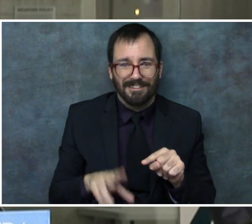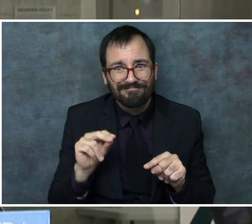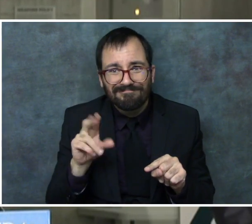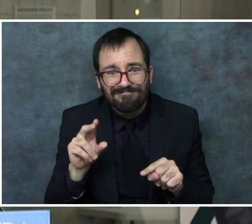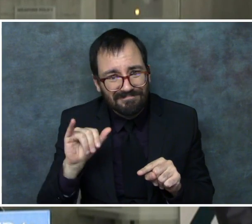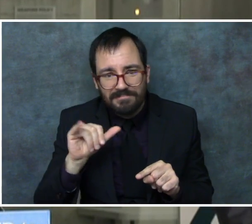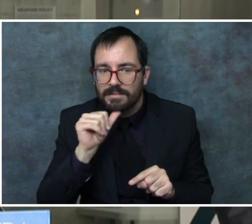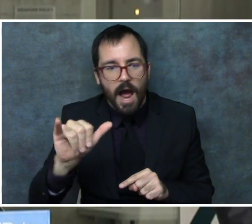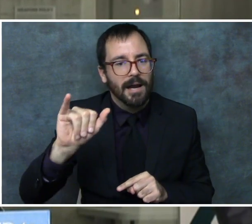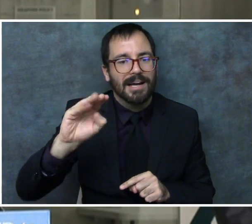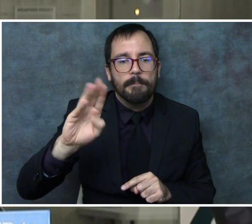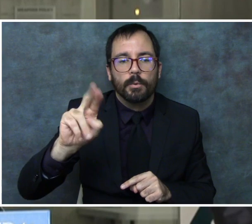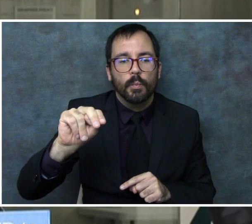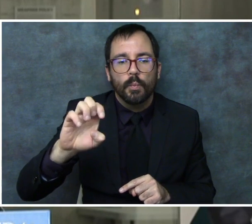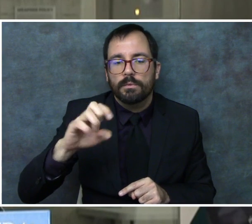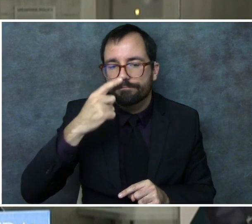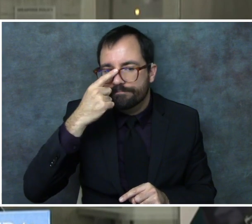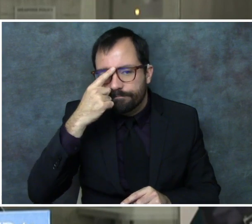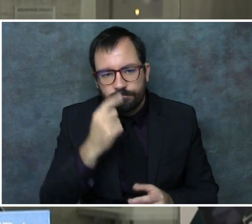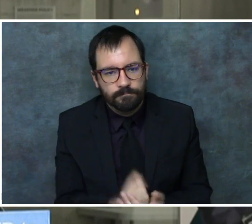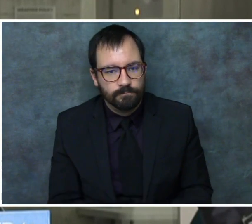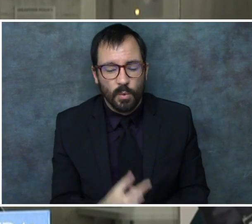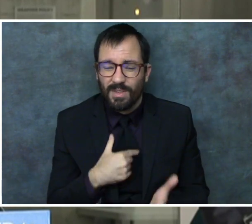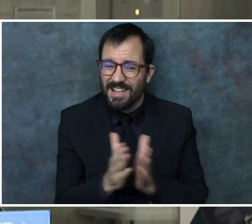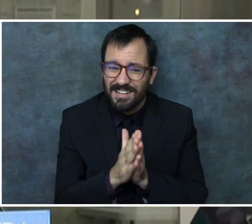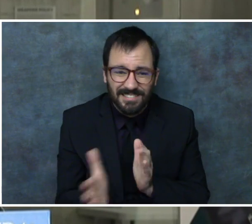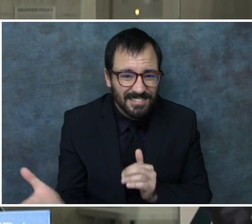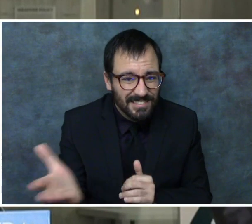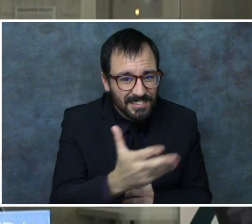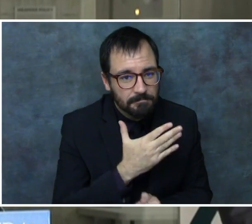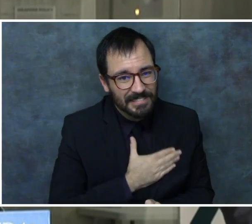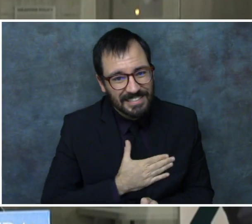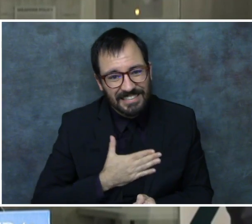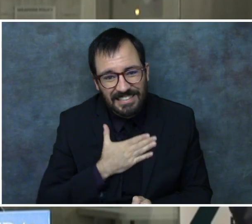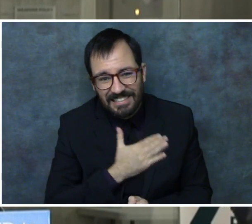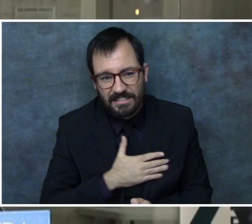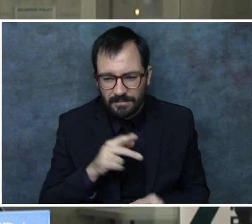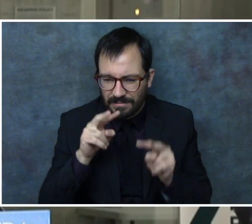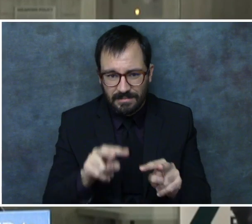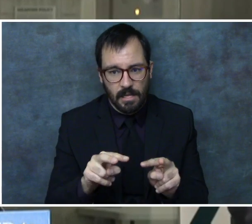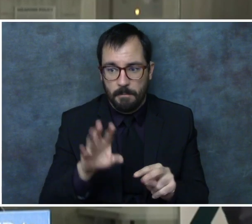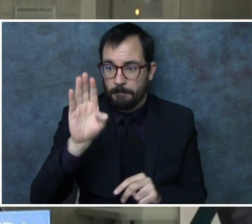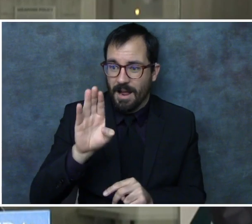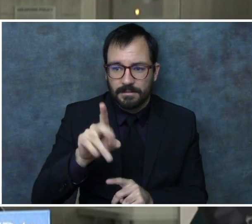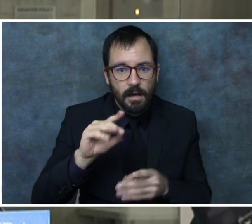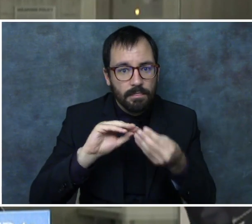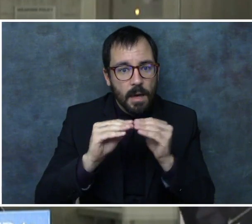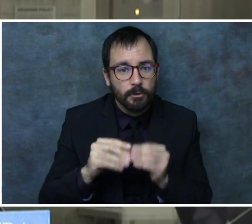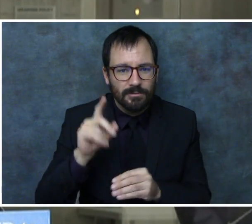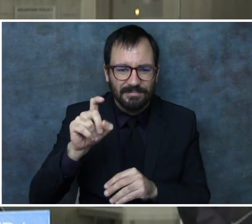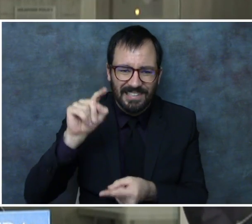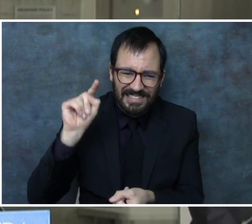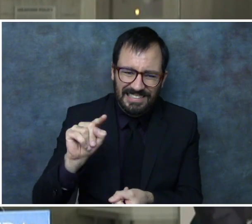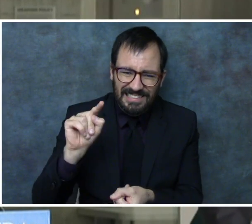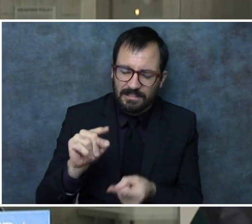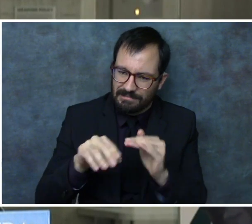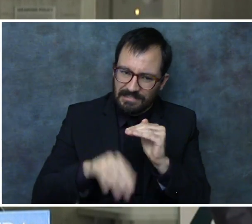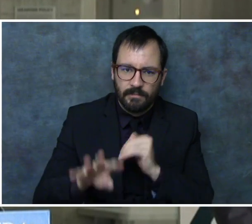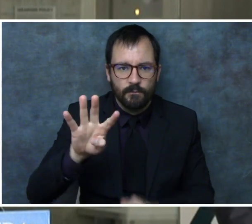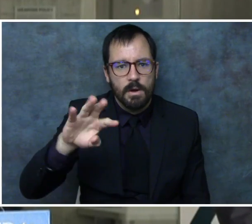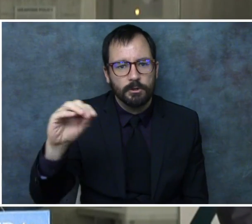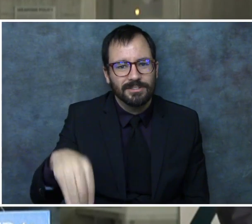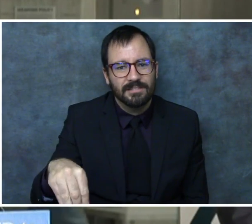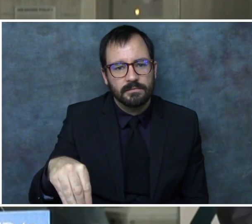people, what I'm looking for in the numbers, I'm looking for our numbers, our number in Boston, to get below 4% again and get down to the 1s and 2s